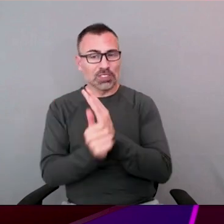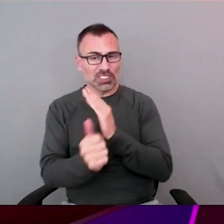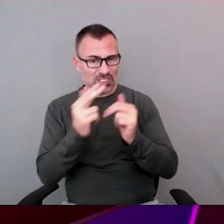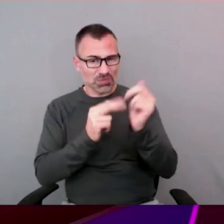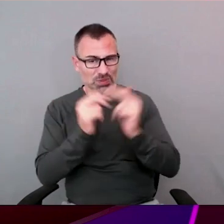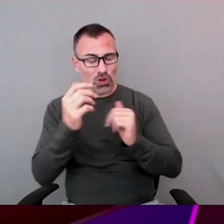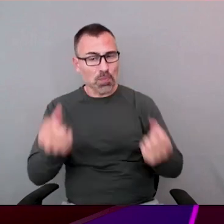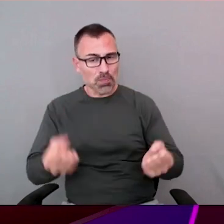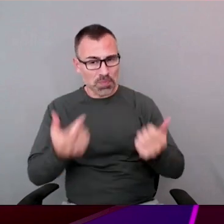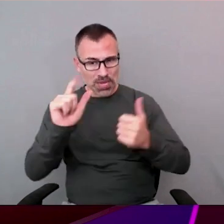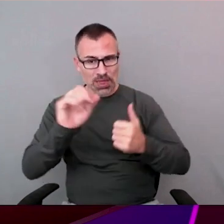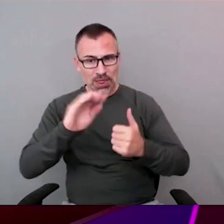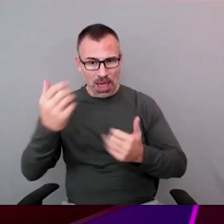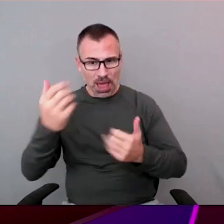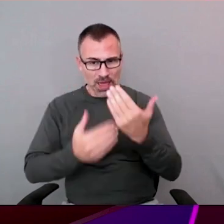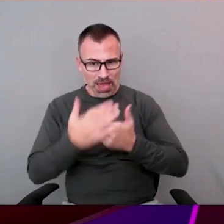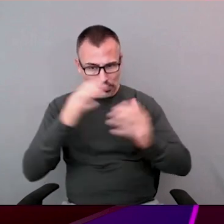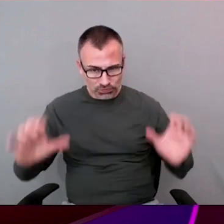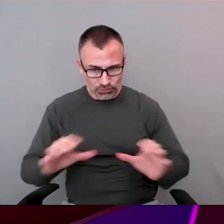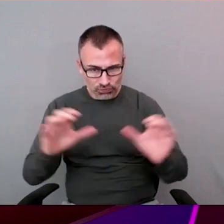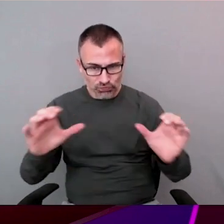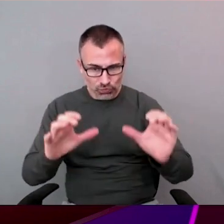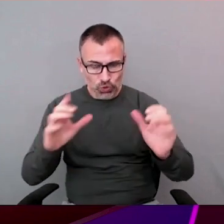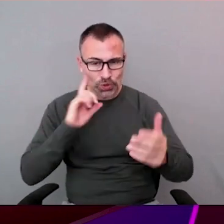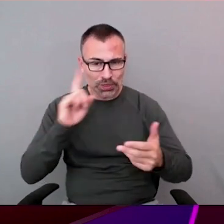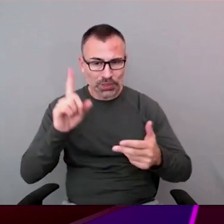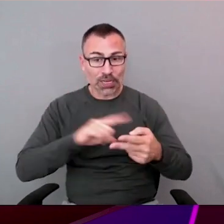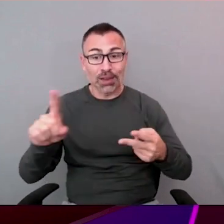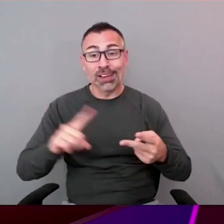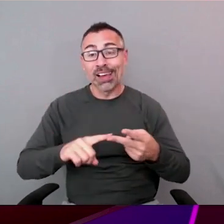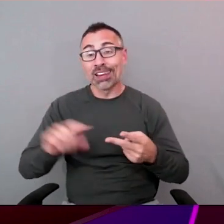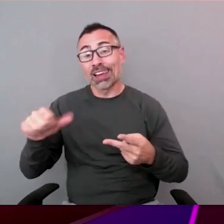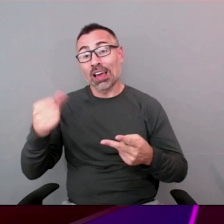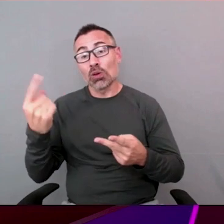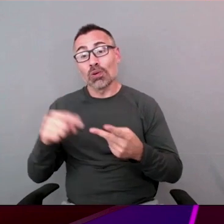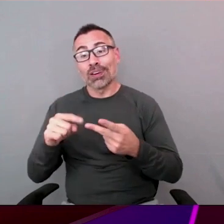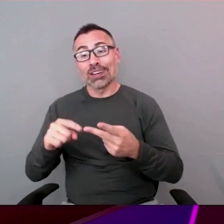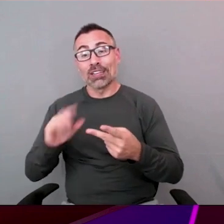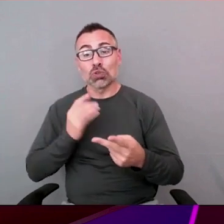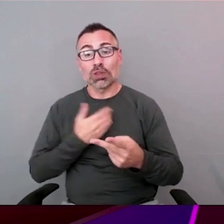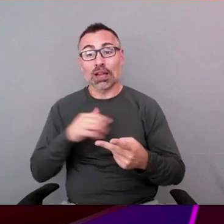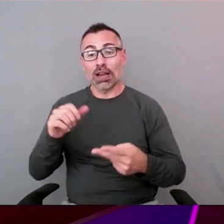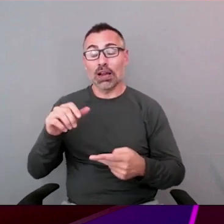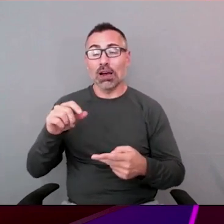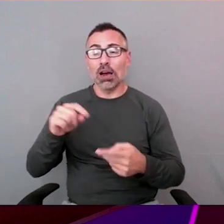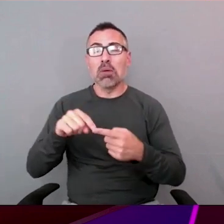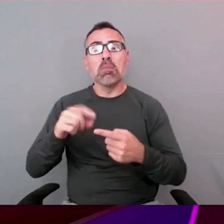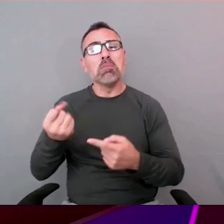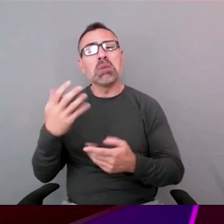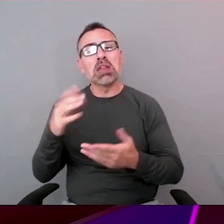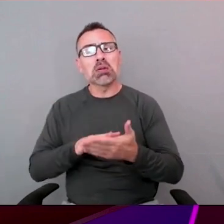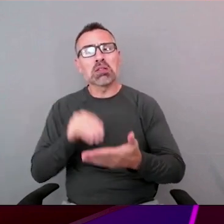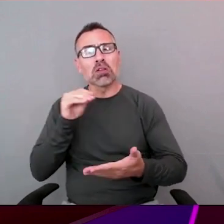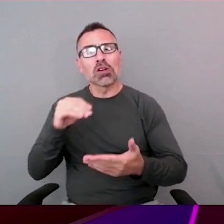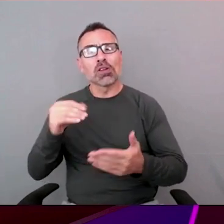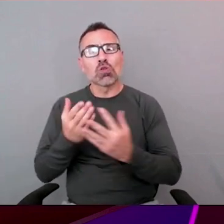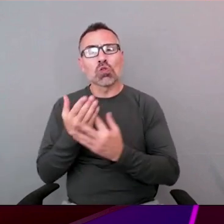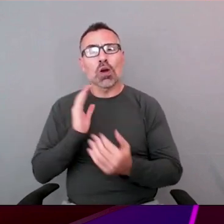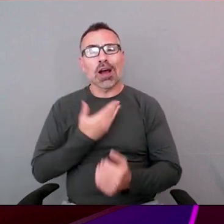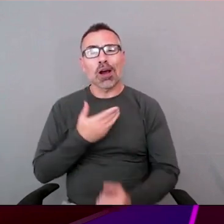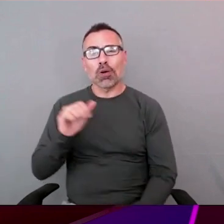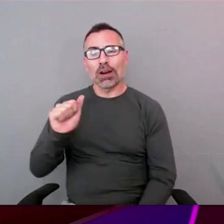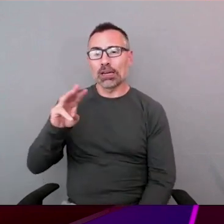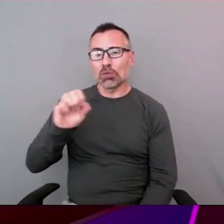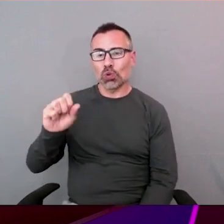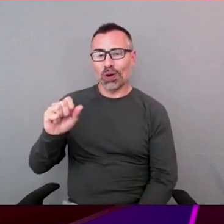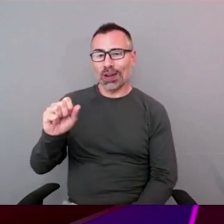out. And how a lot of folks start learning is just with our AWS free tier. You do need to go in and understand when